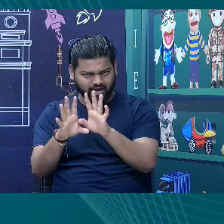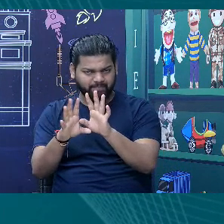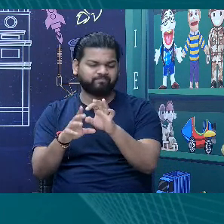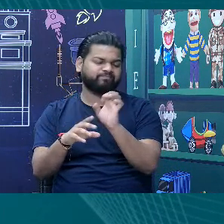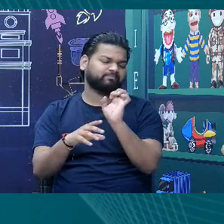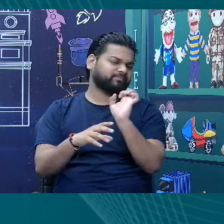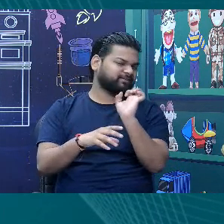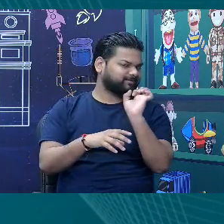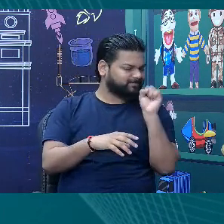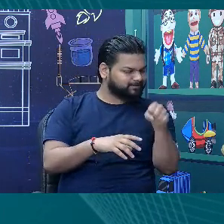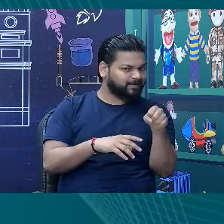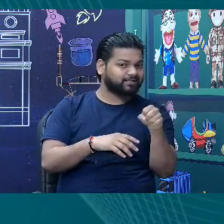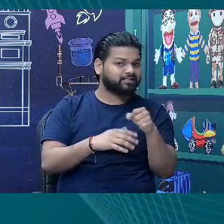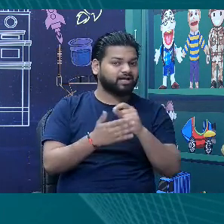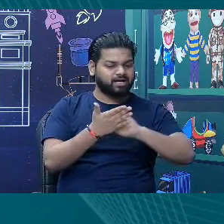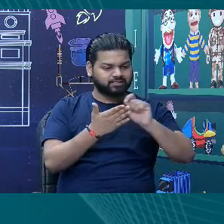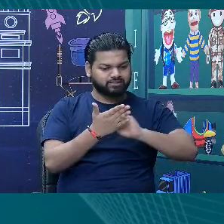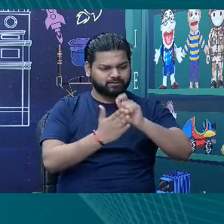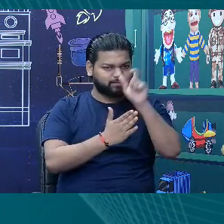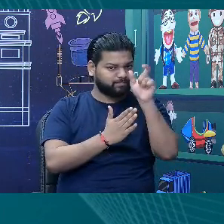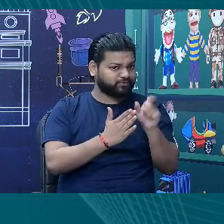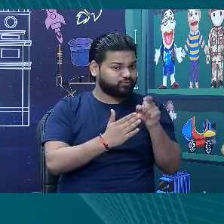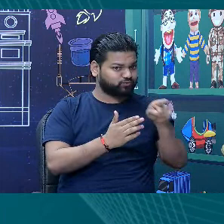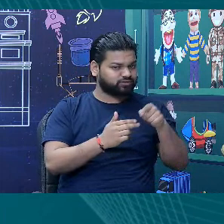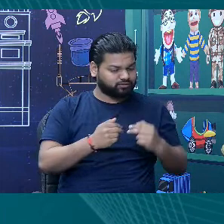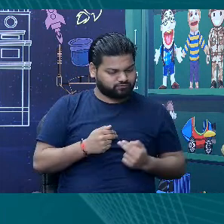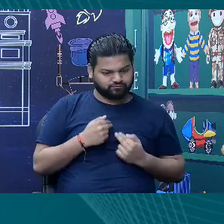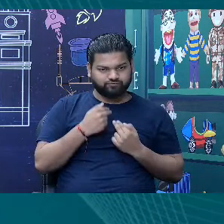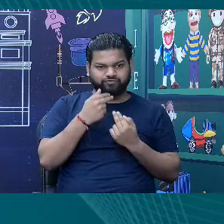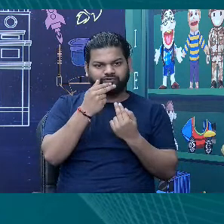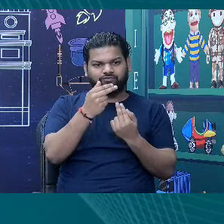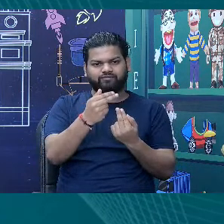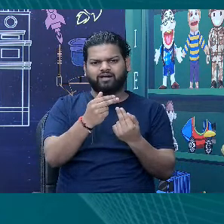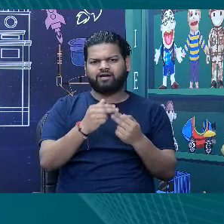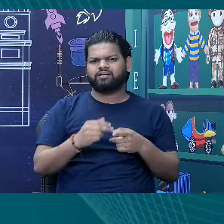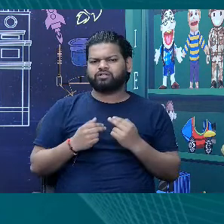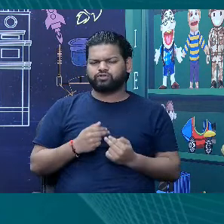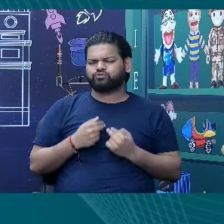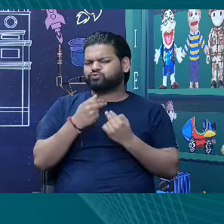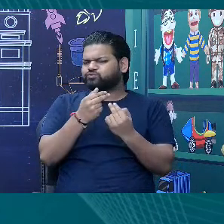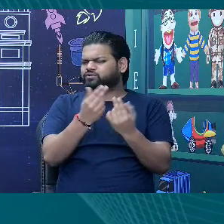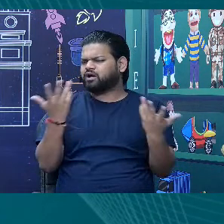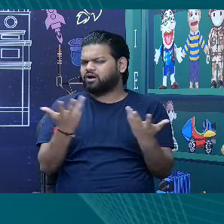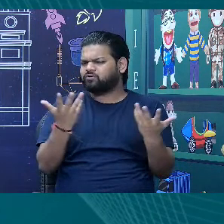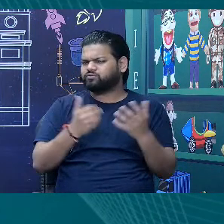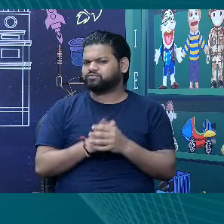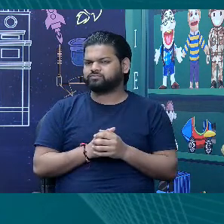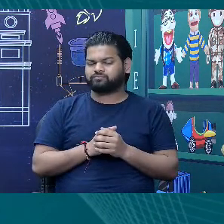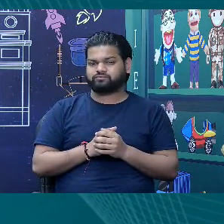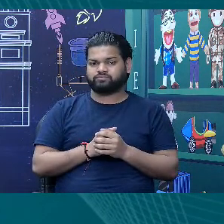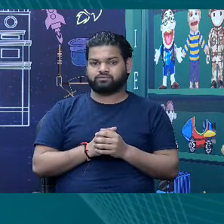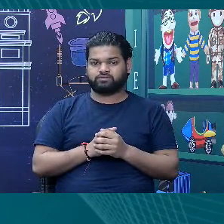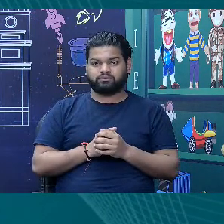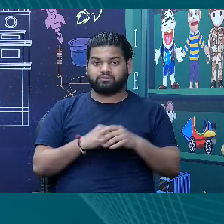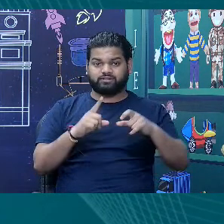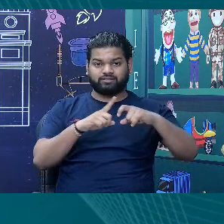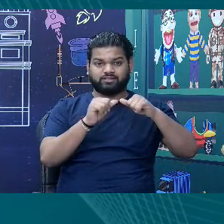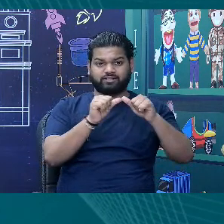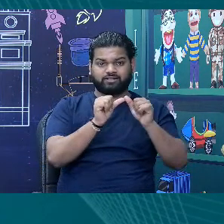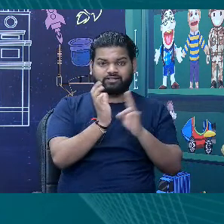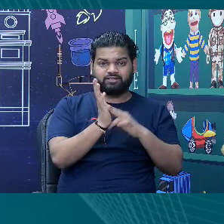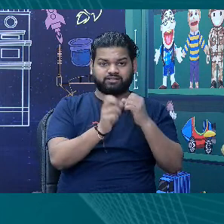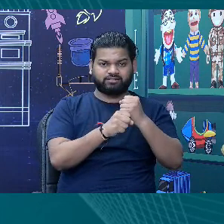All right. So, the way our story begins is now Firdaus Kanga is on a tour of the